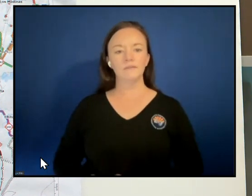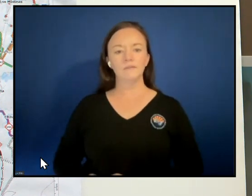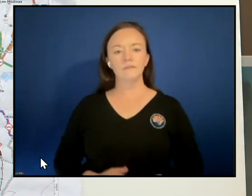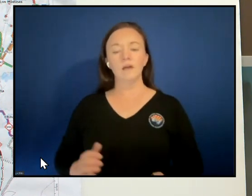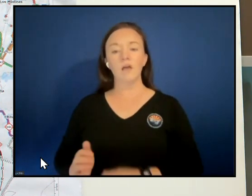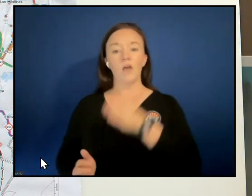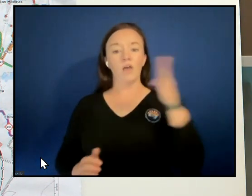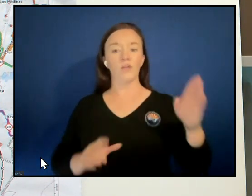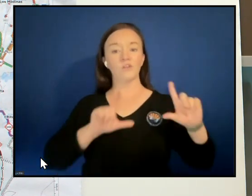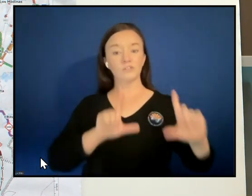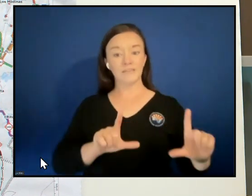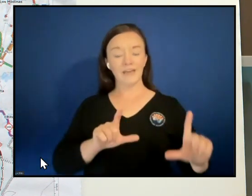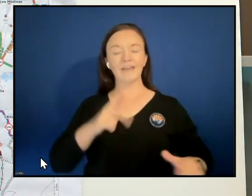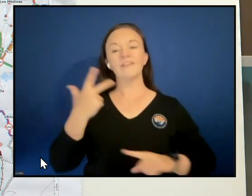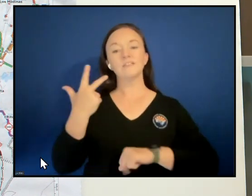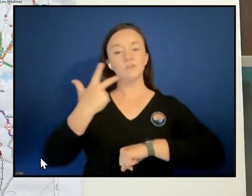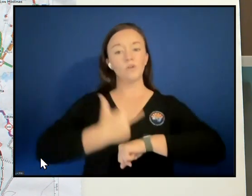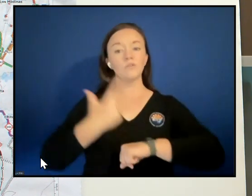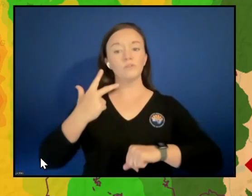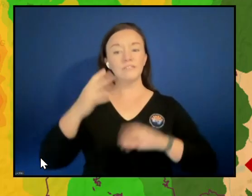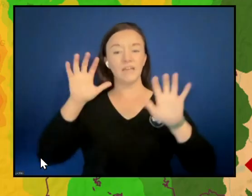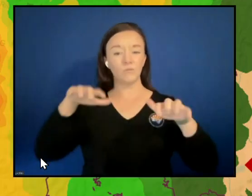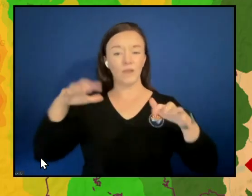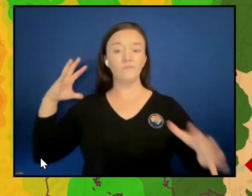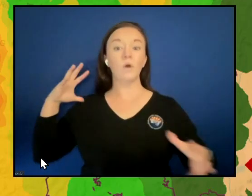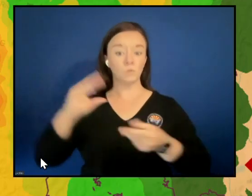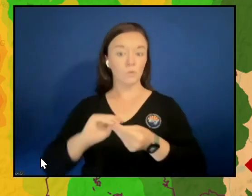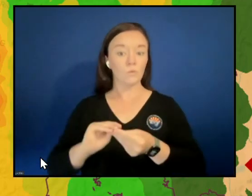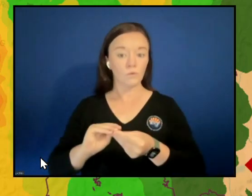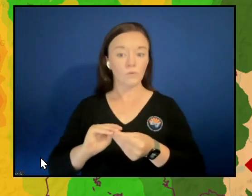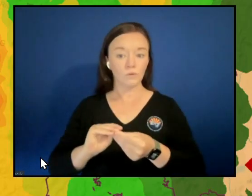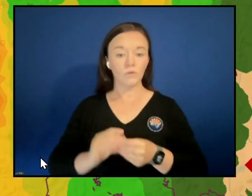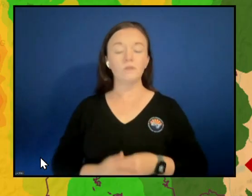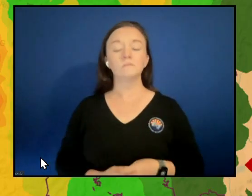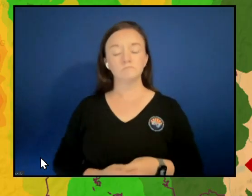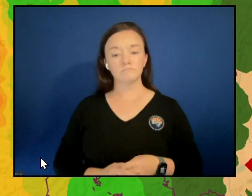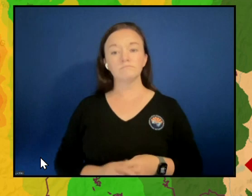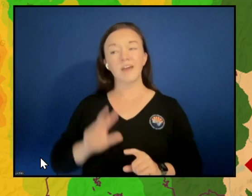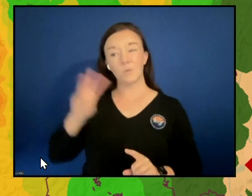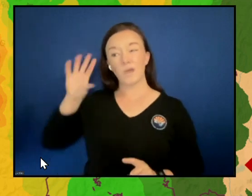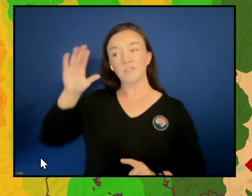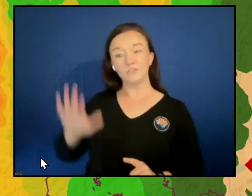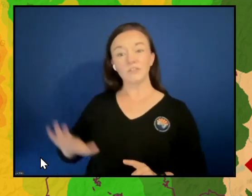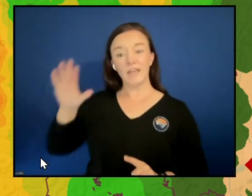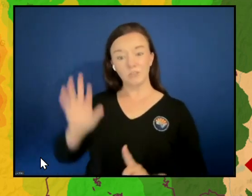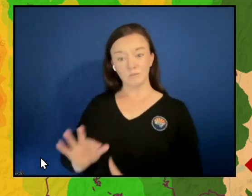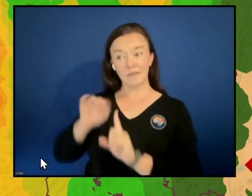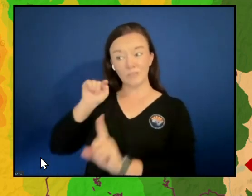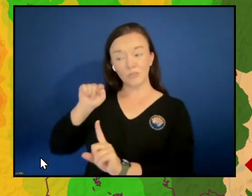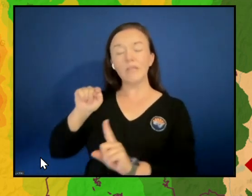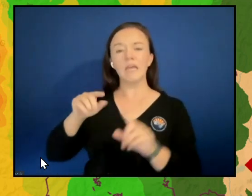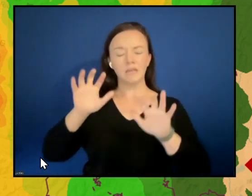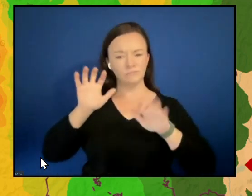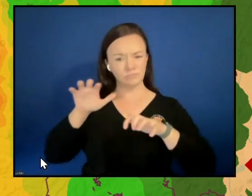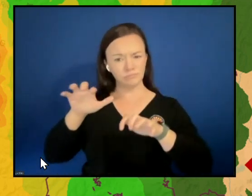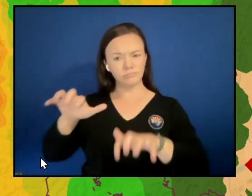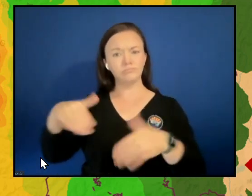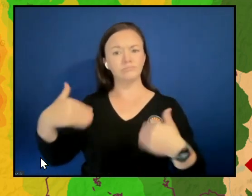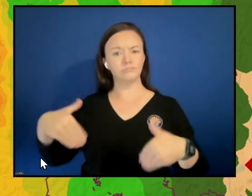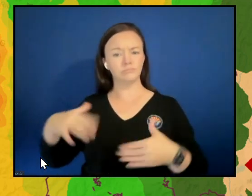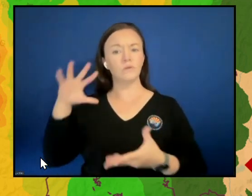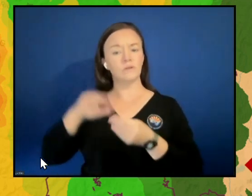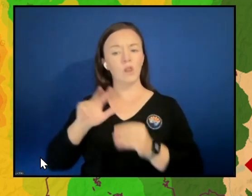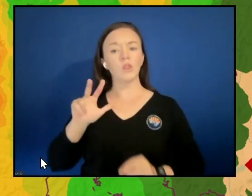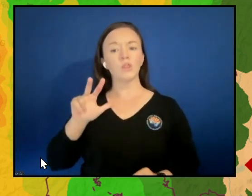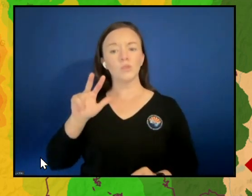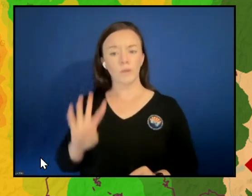rainfall total. So as you can see, we've had quite a bit of rain, especially on that western edge of the fire, just around 3/4 of an inch, some places